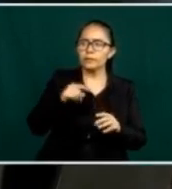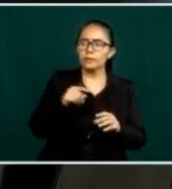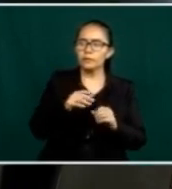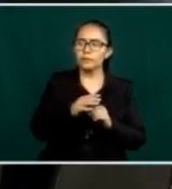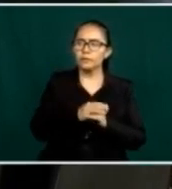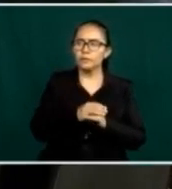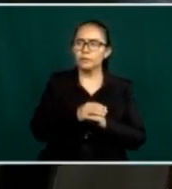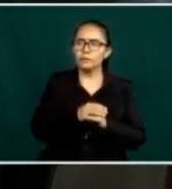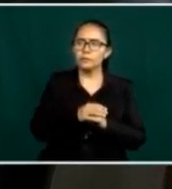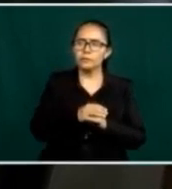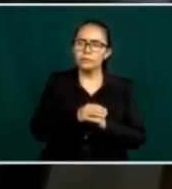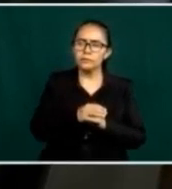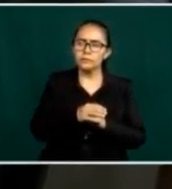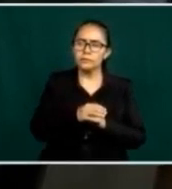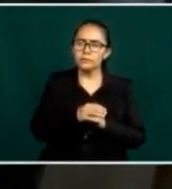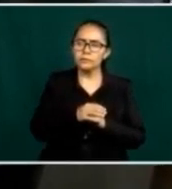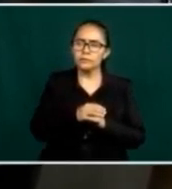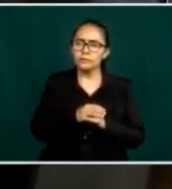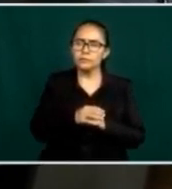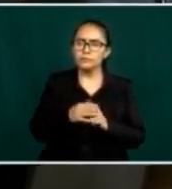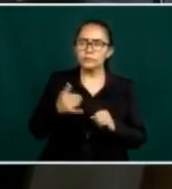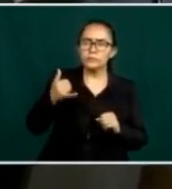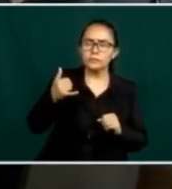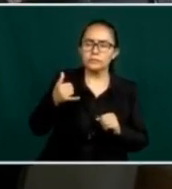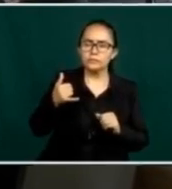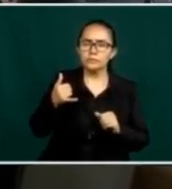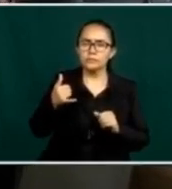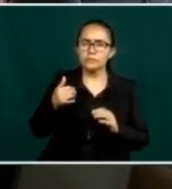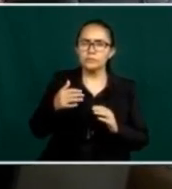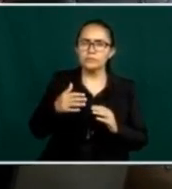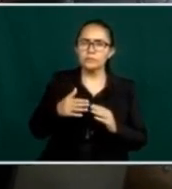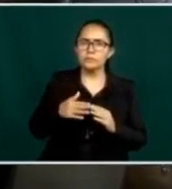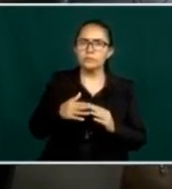So like if by then we would still be living.